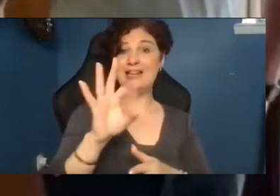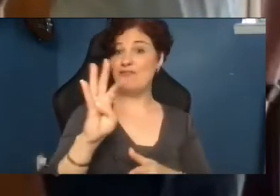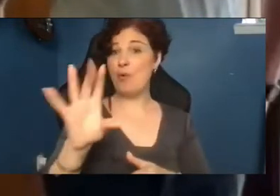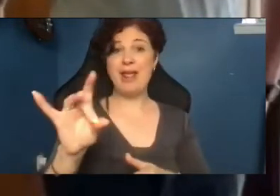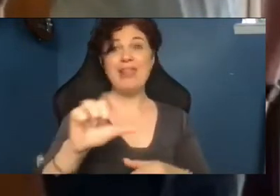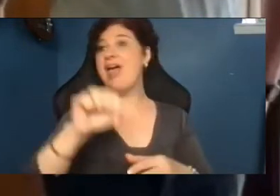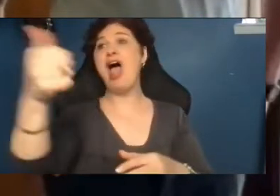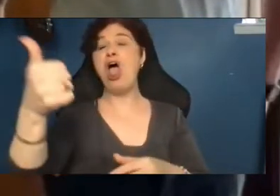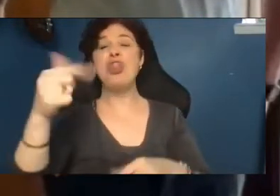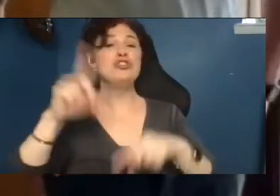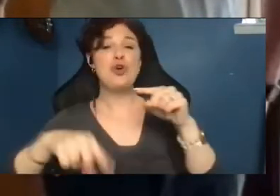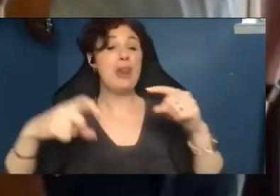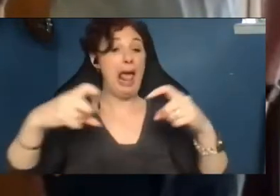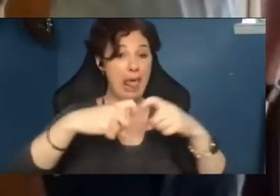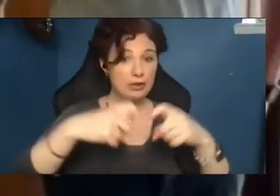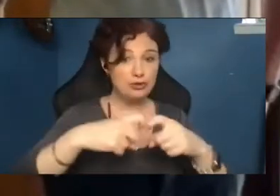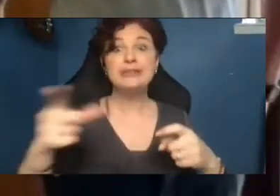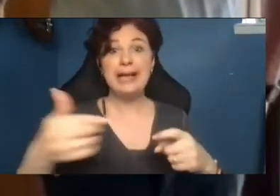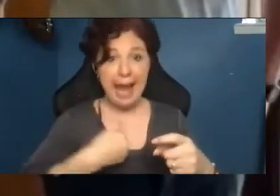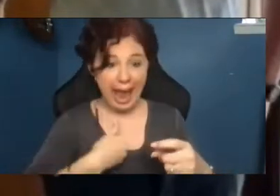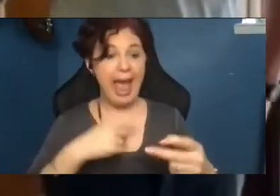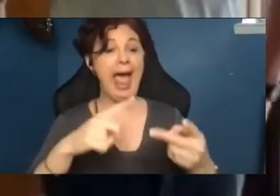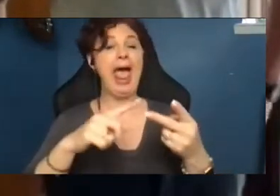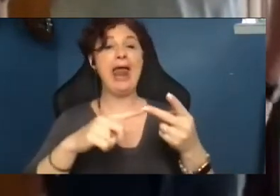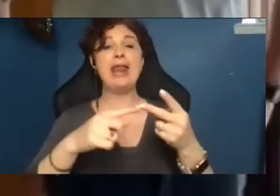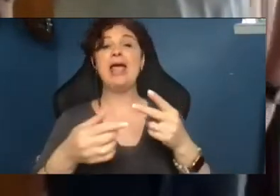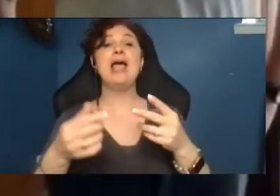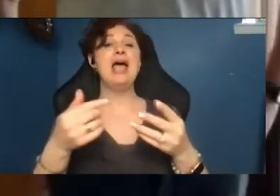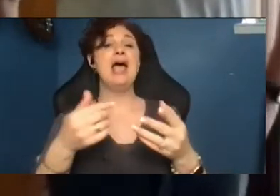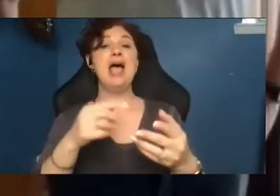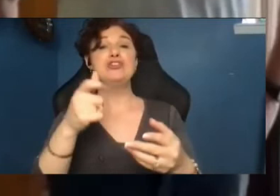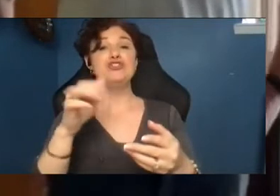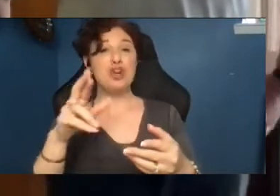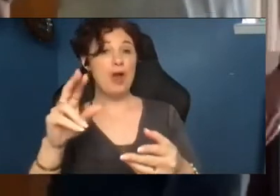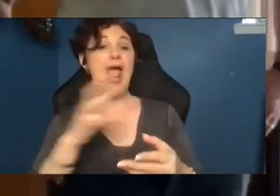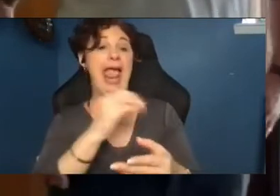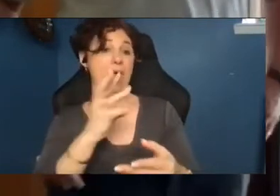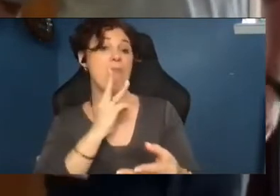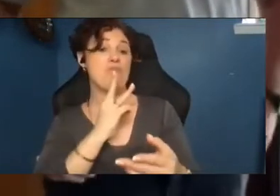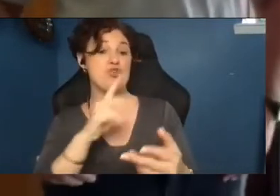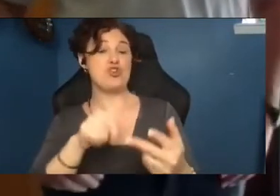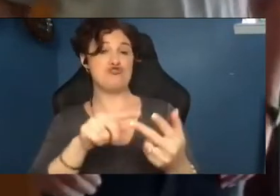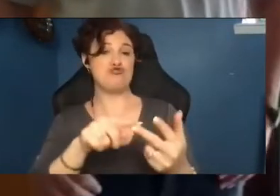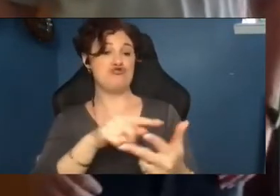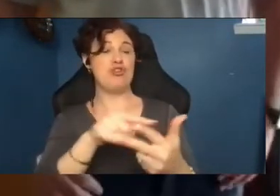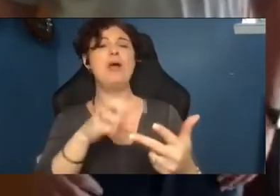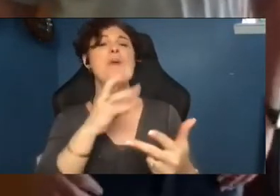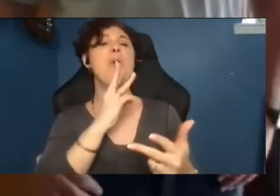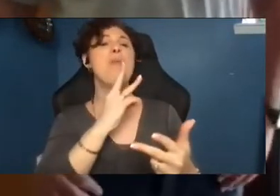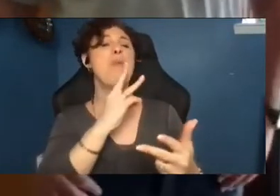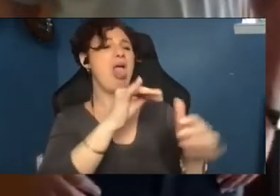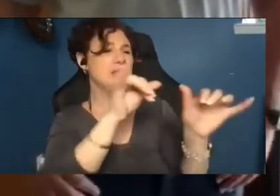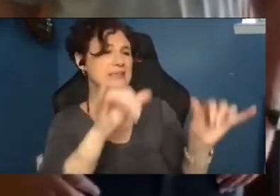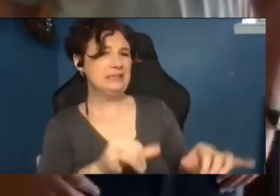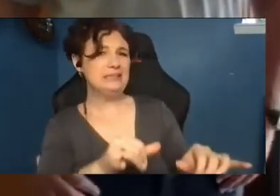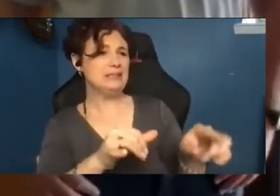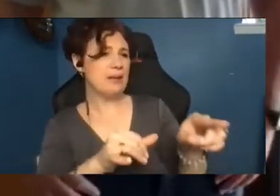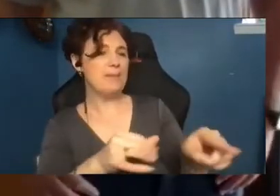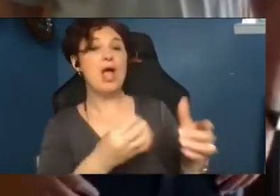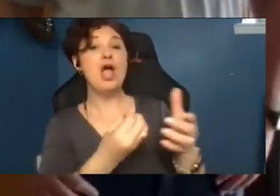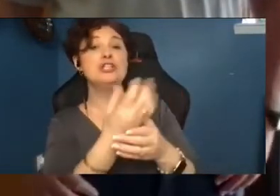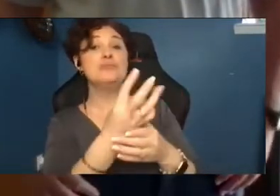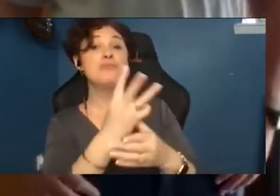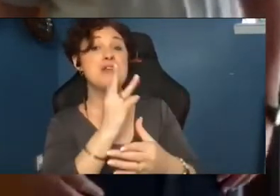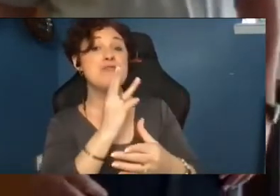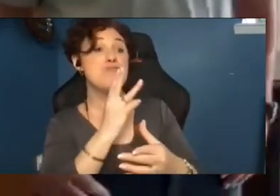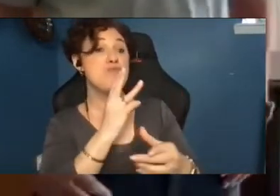the area. Things like electricity through generators, as well as water, which would have come from a well system. And we use spring water to